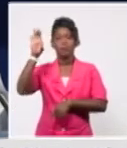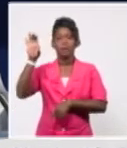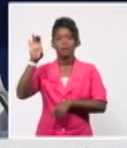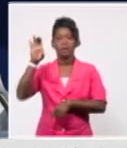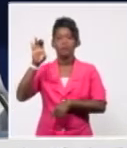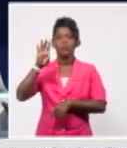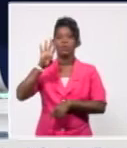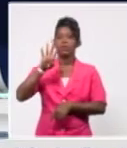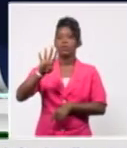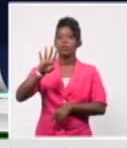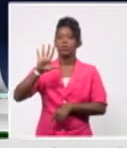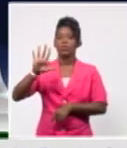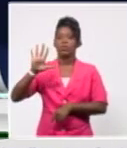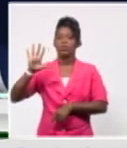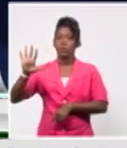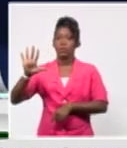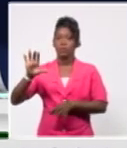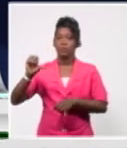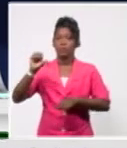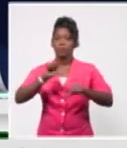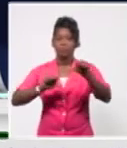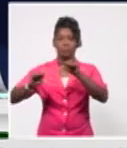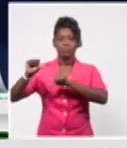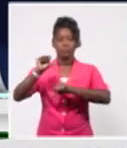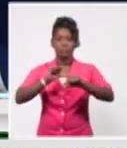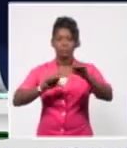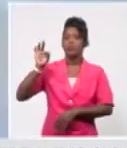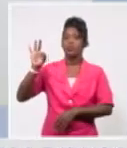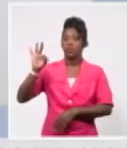195 in the National Center for Genetics.